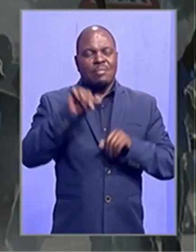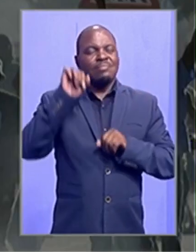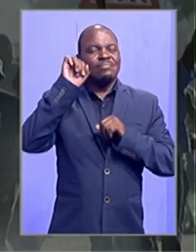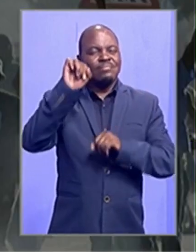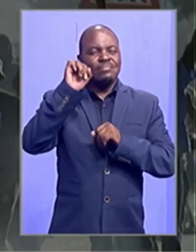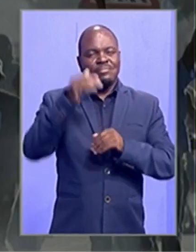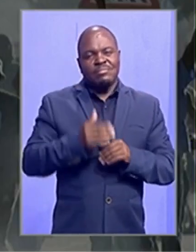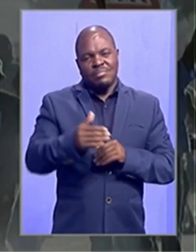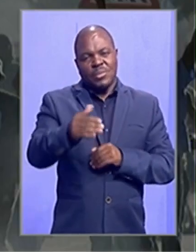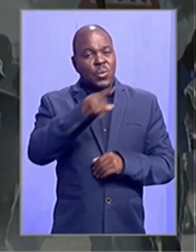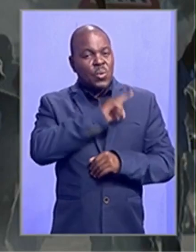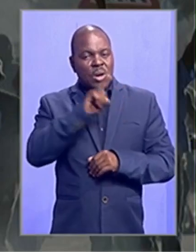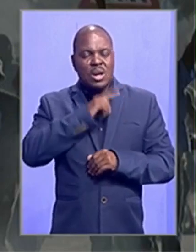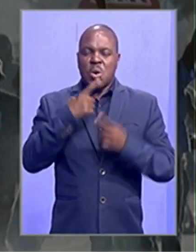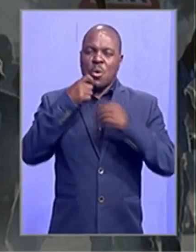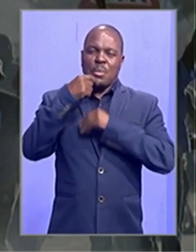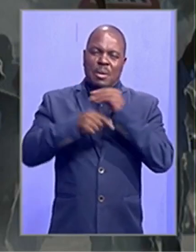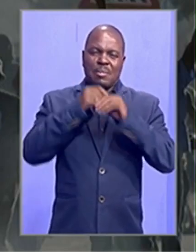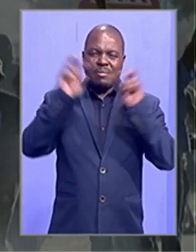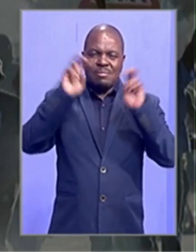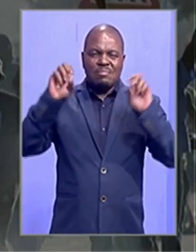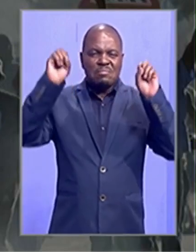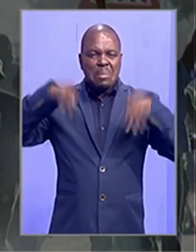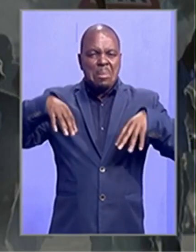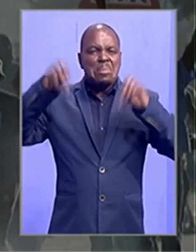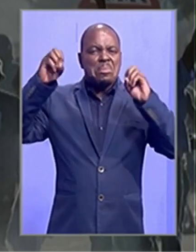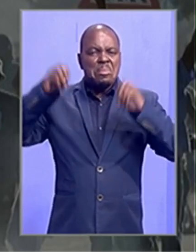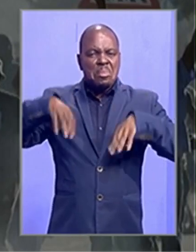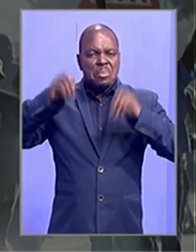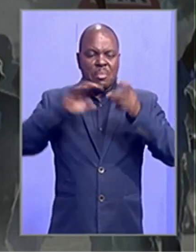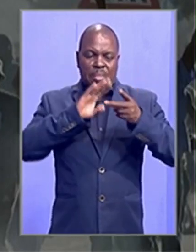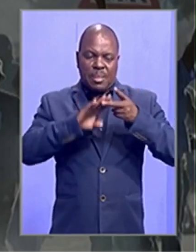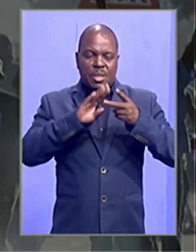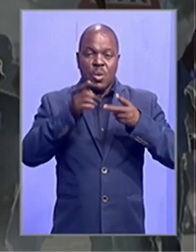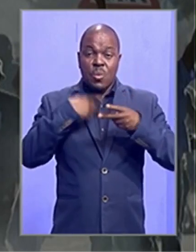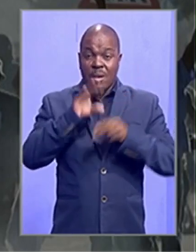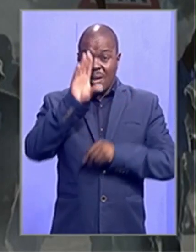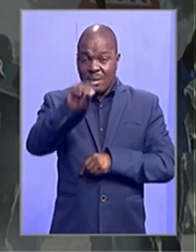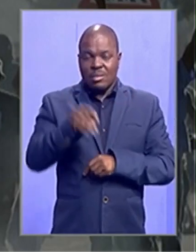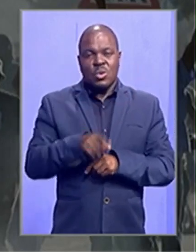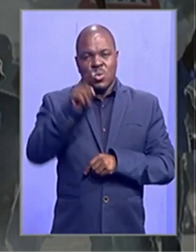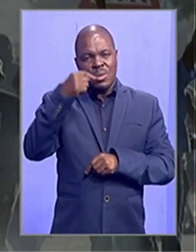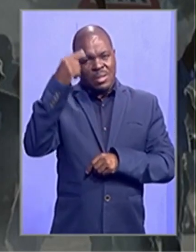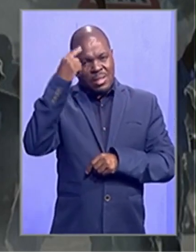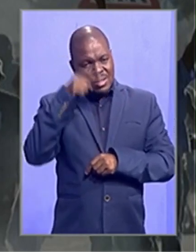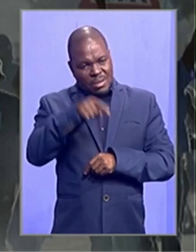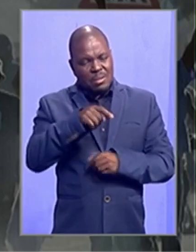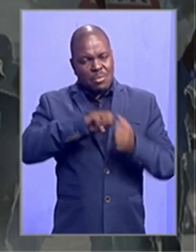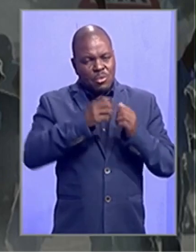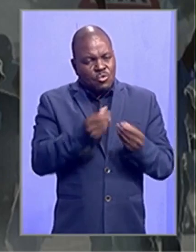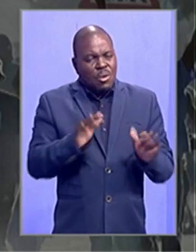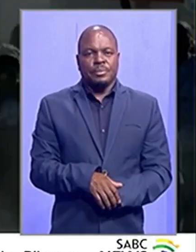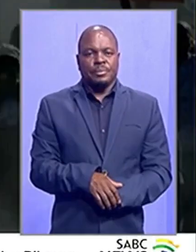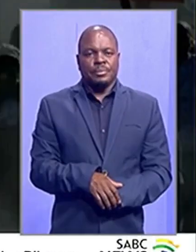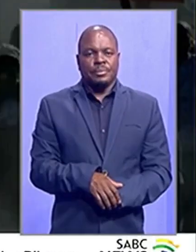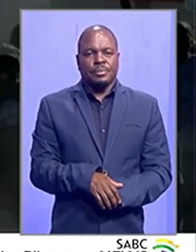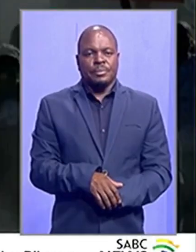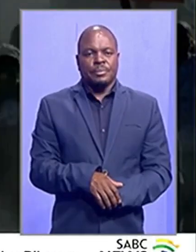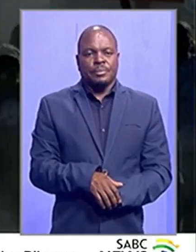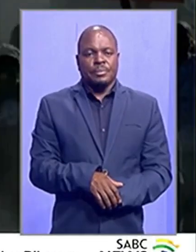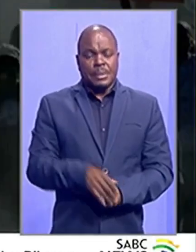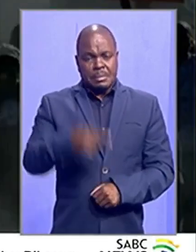motlalanaga kgatlhanong le go kgaotšwa ga kabo ya mohlagase le gore na le bona se se ka tliša tharollo.